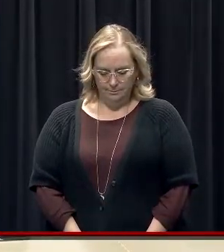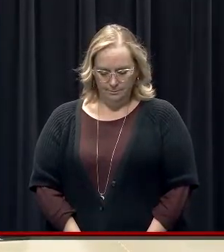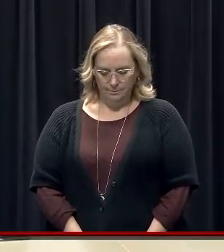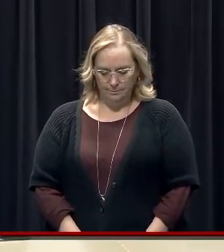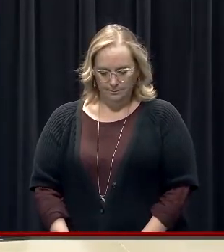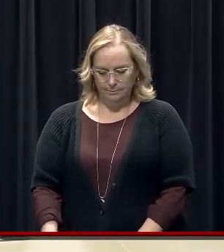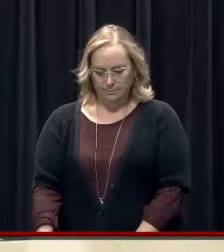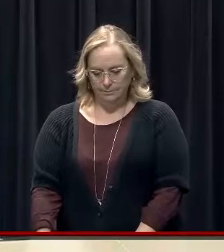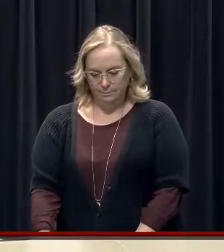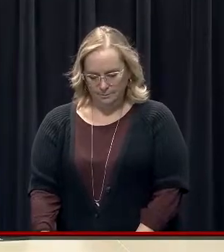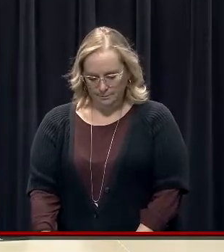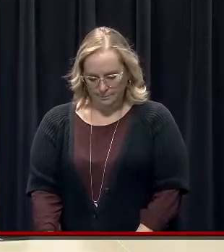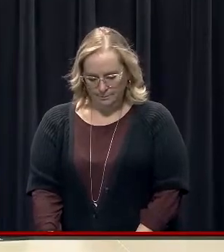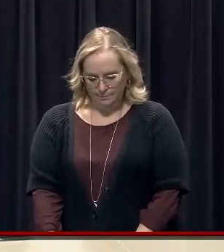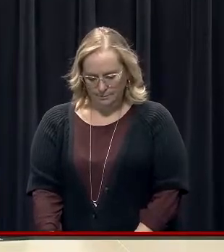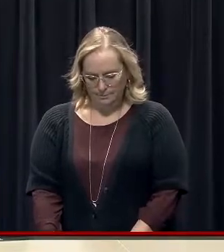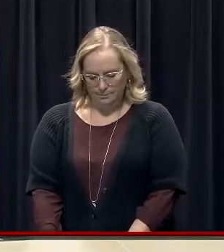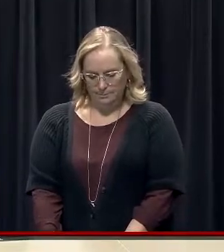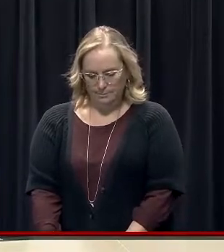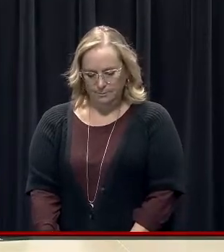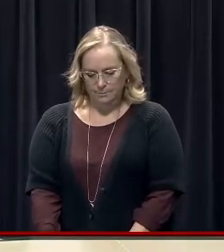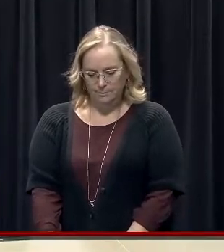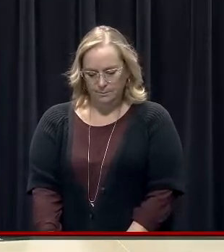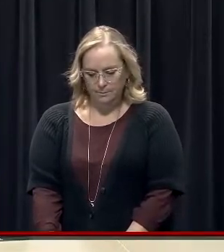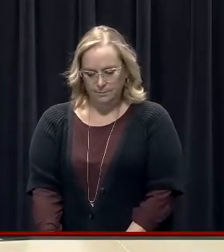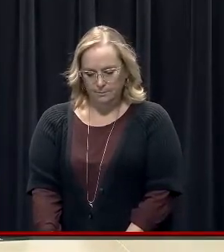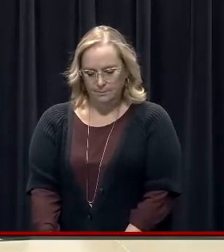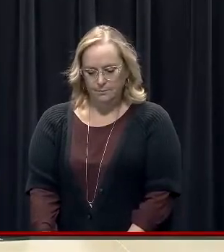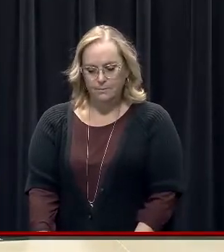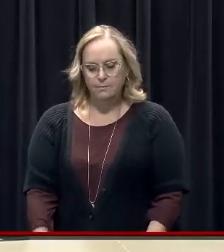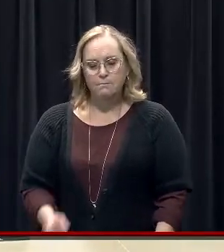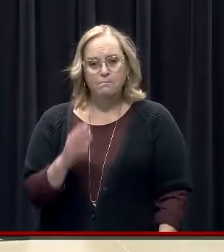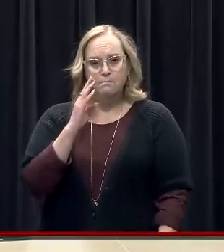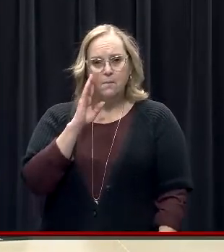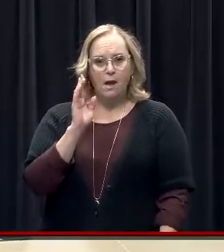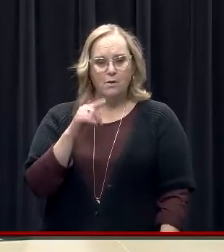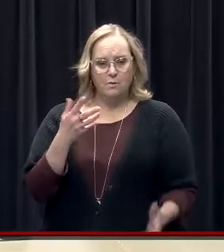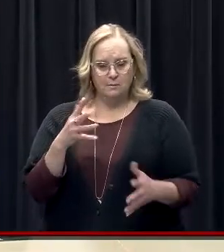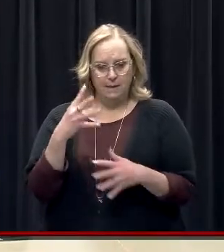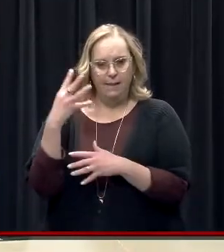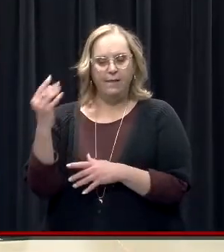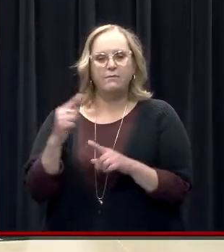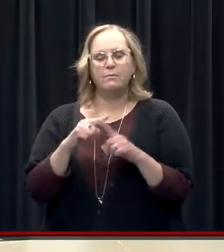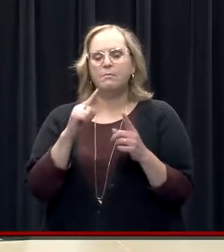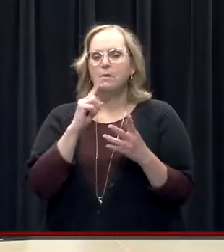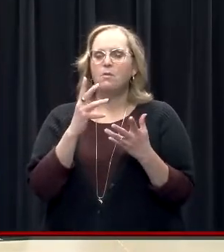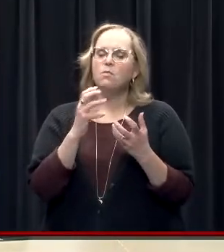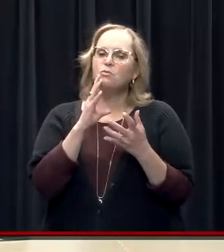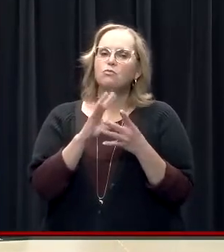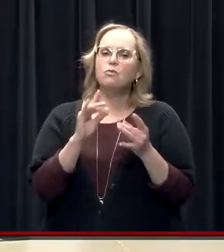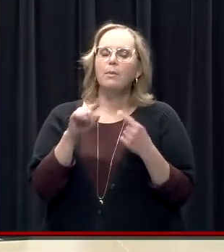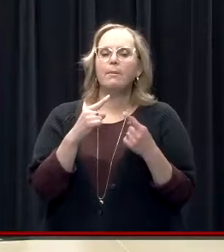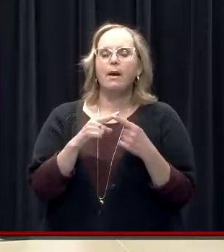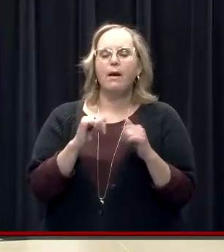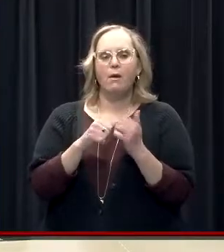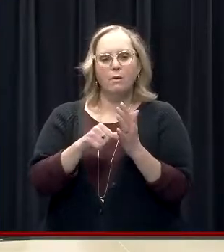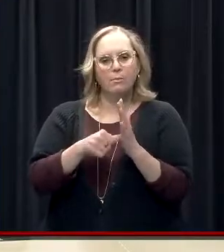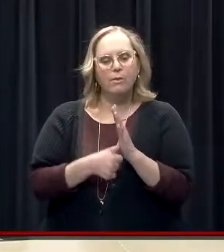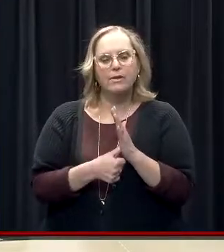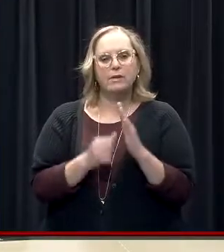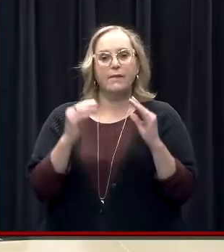I know they have left, but I did want to comment on how impressed I am with the teachers who got their national